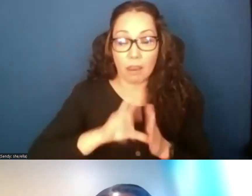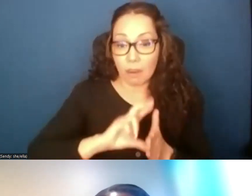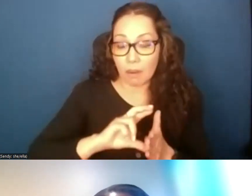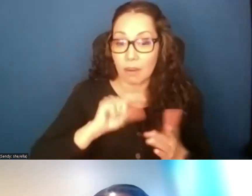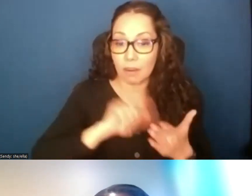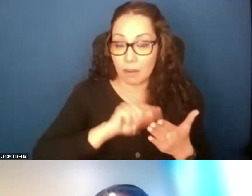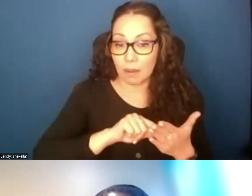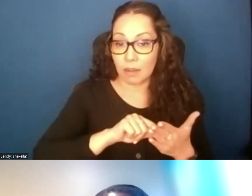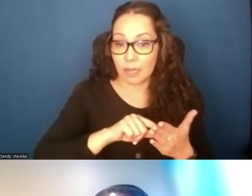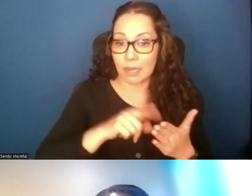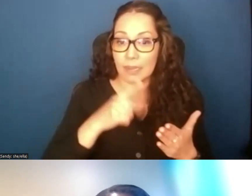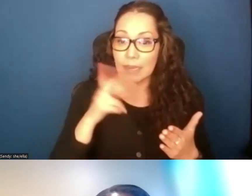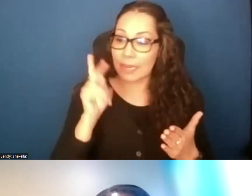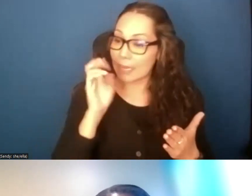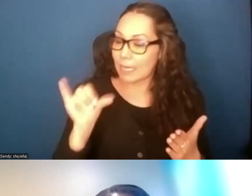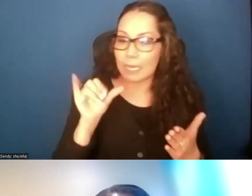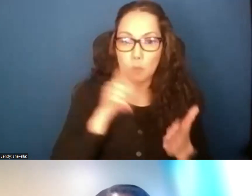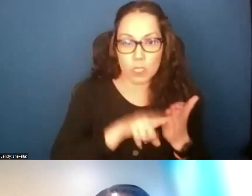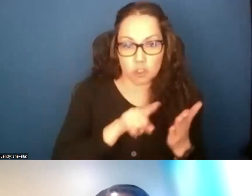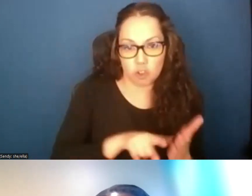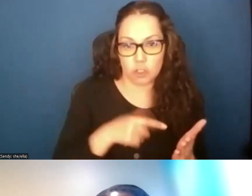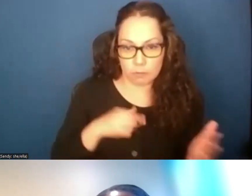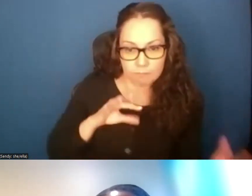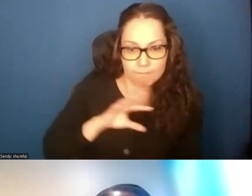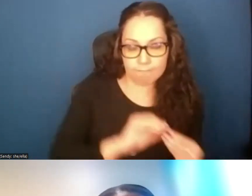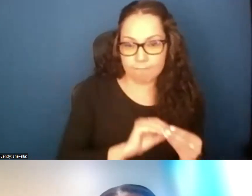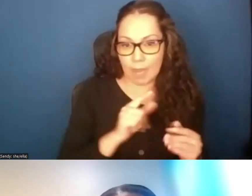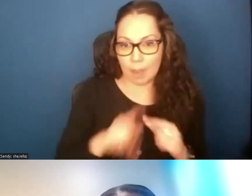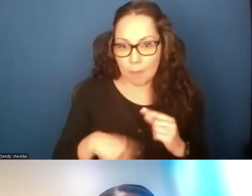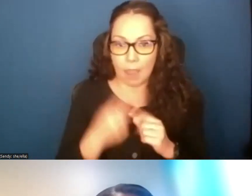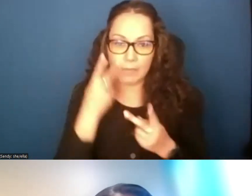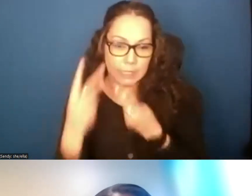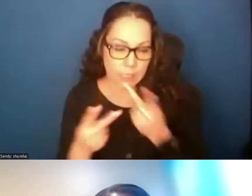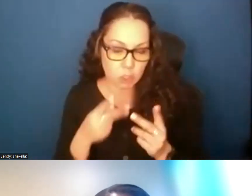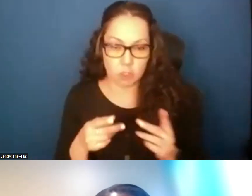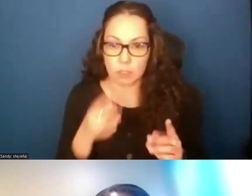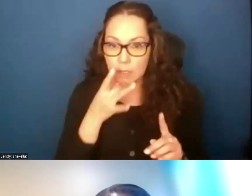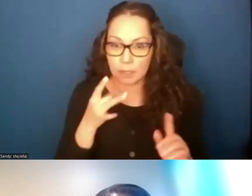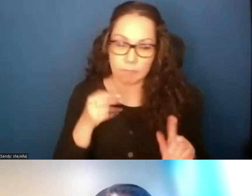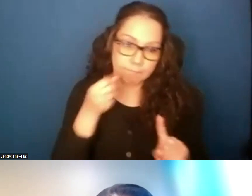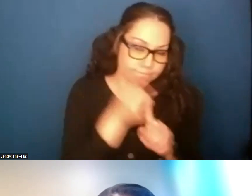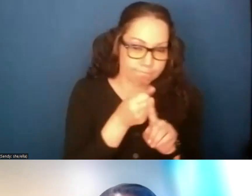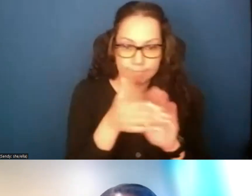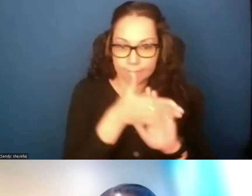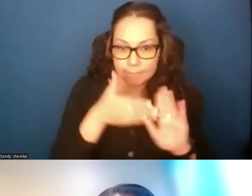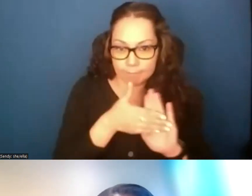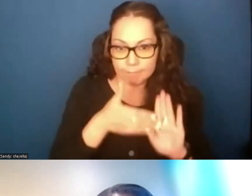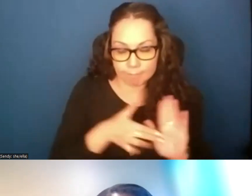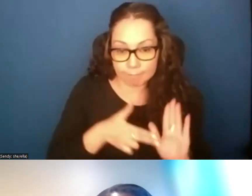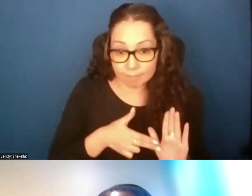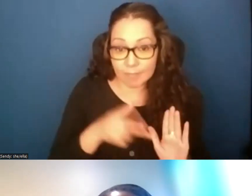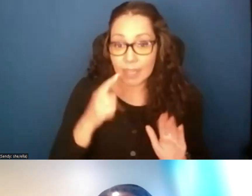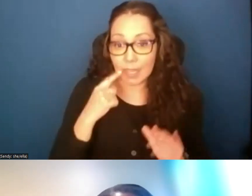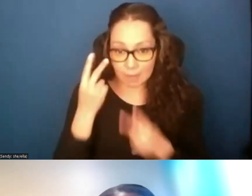long-term care facility access and visitation, highlighting the impact of visitation on the